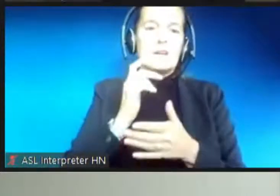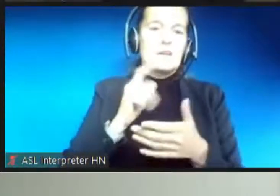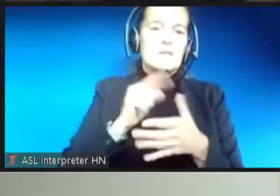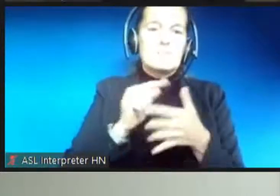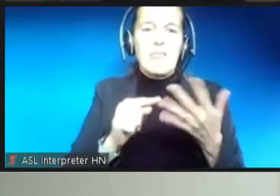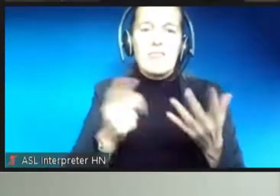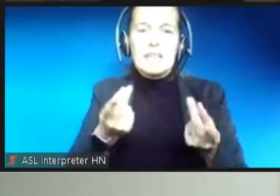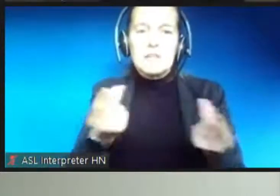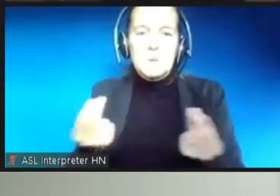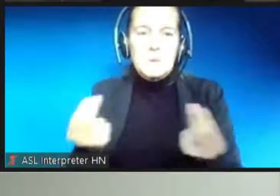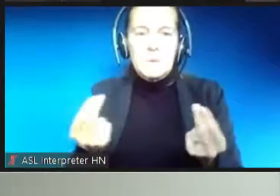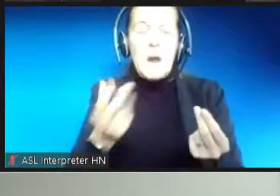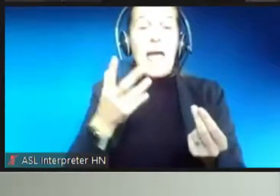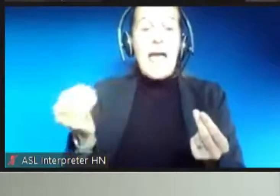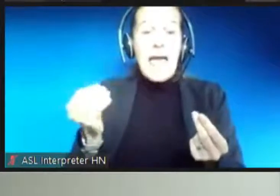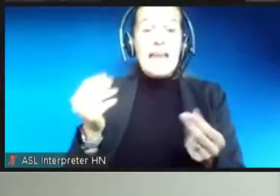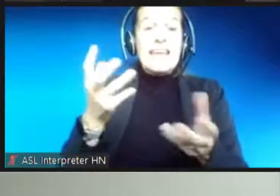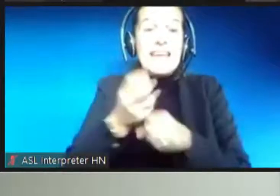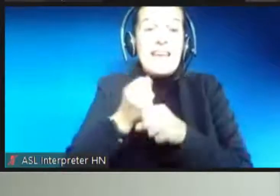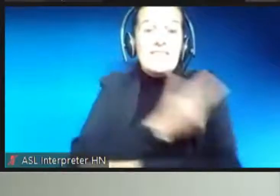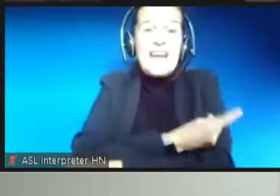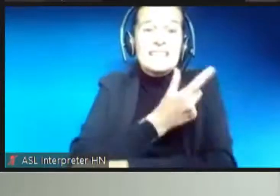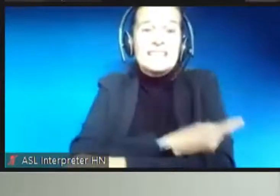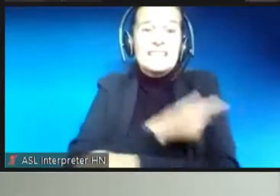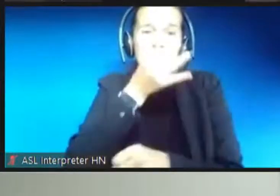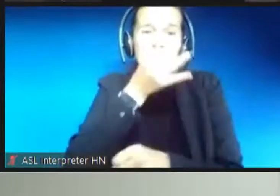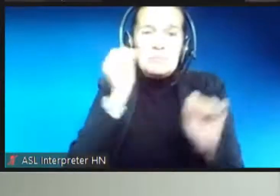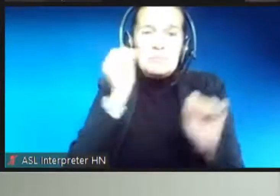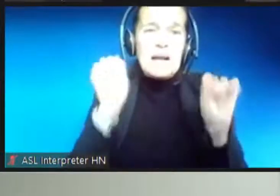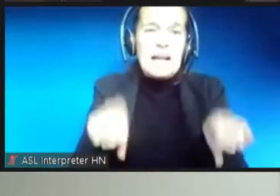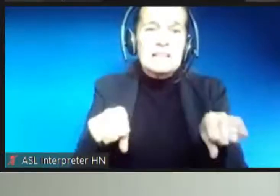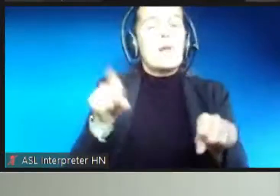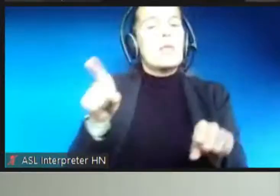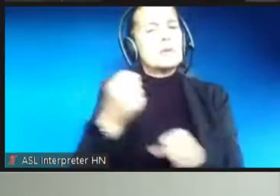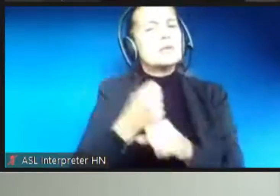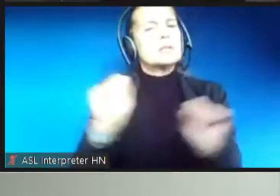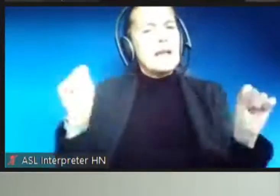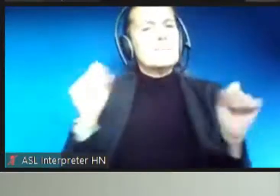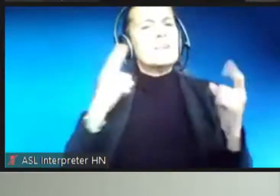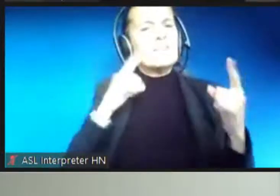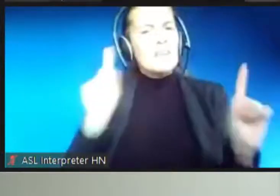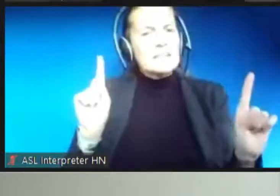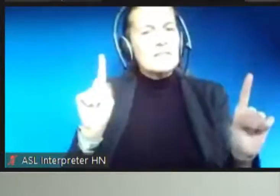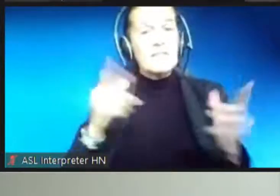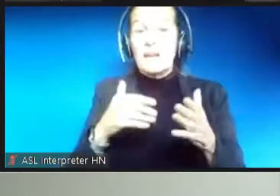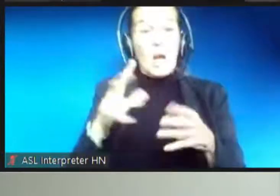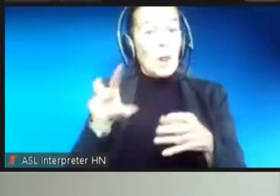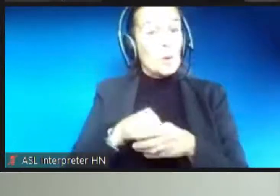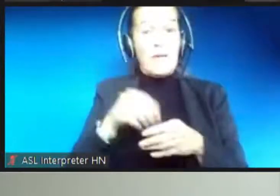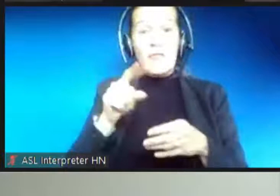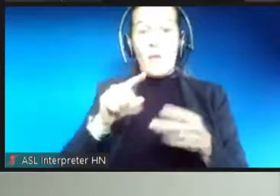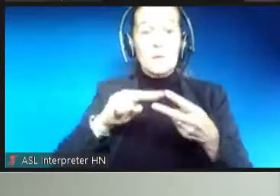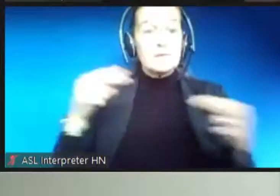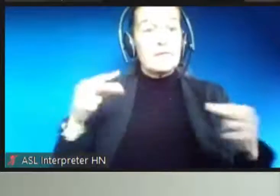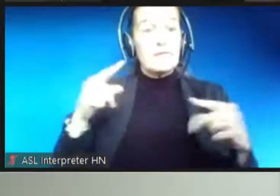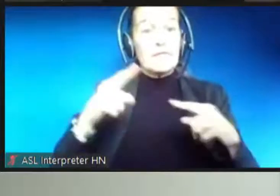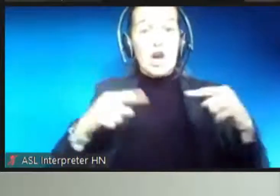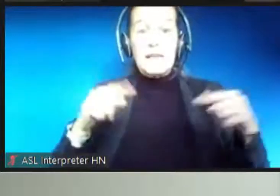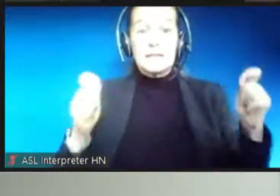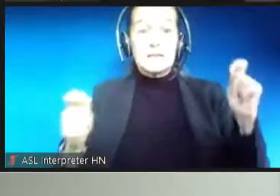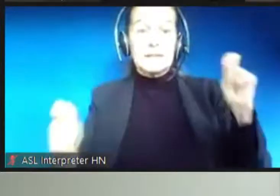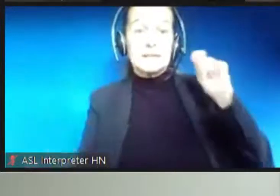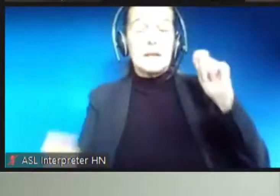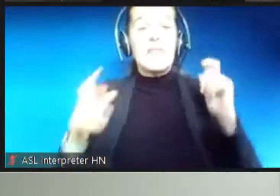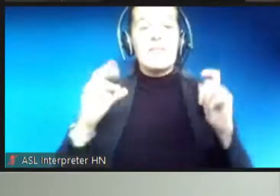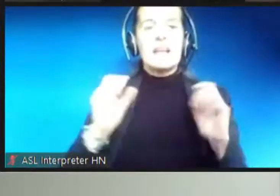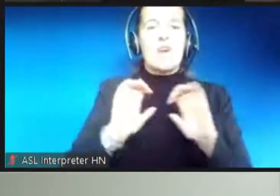you can. These vaccinations are safe and effective, even against the variants. That's our greatest hope for beating this